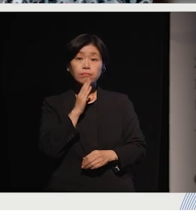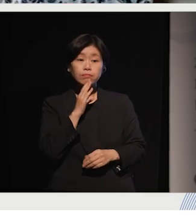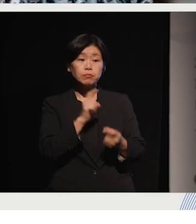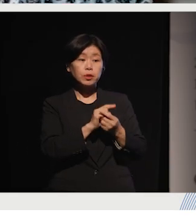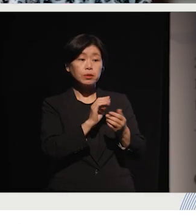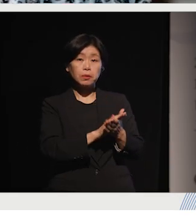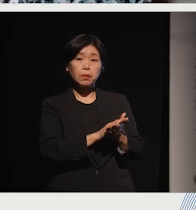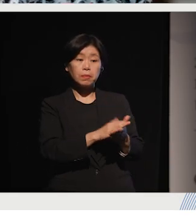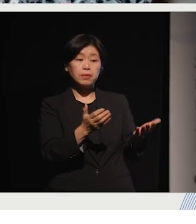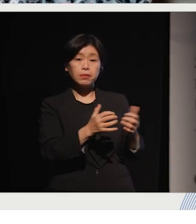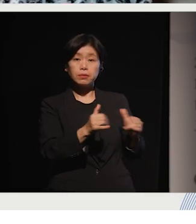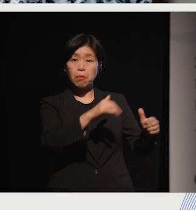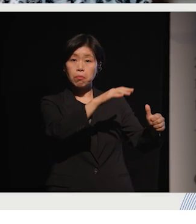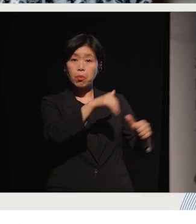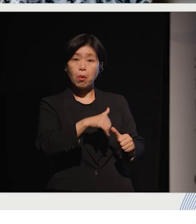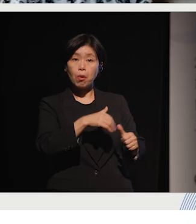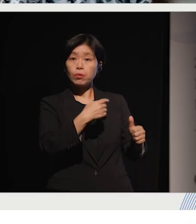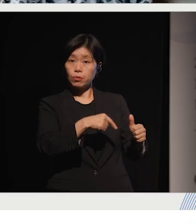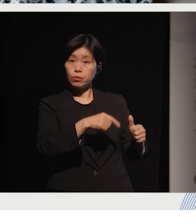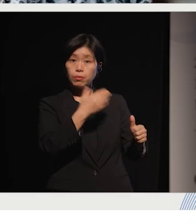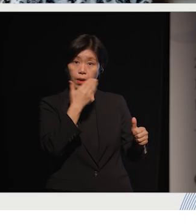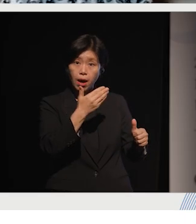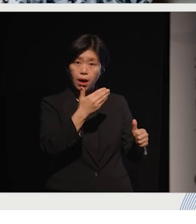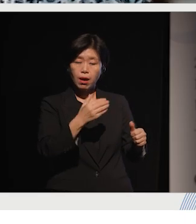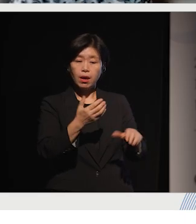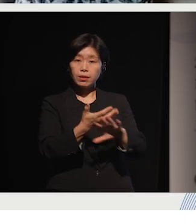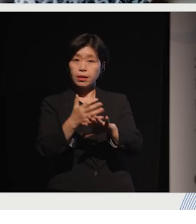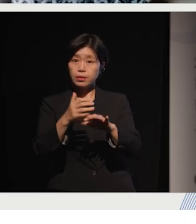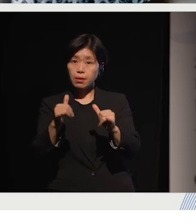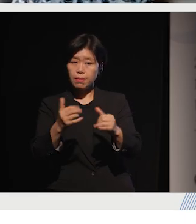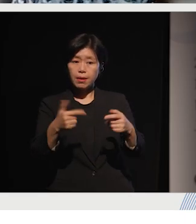policies and how we collaborate with our colleagues.